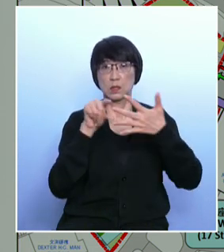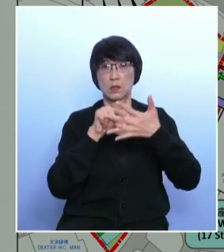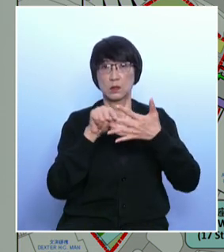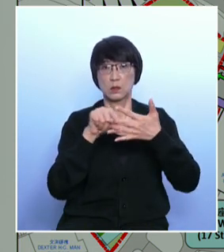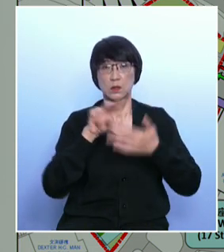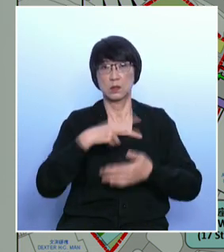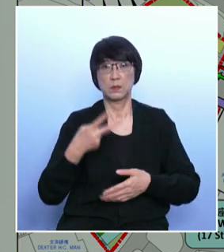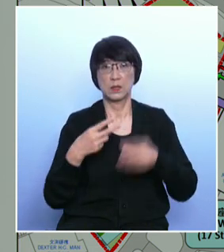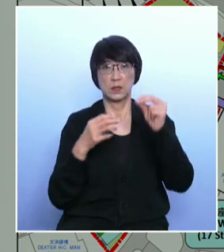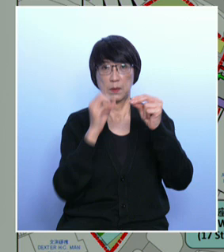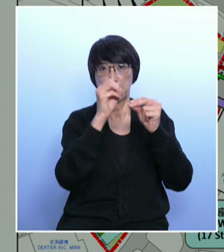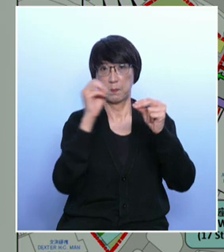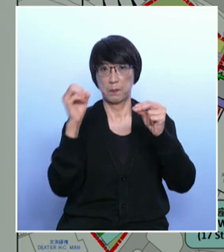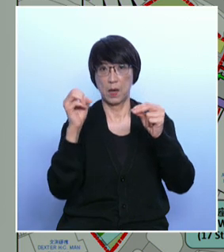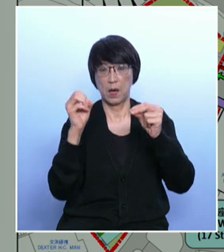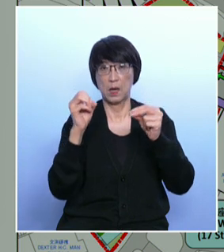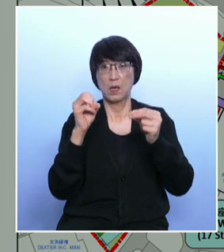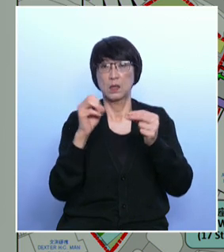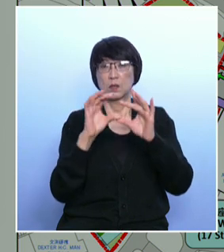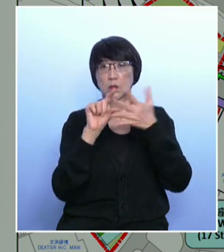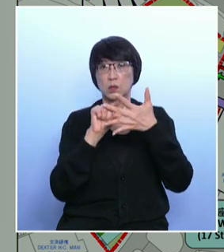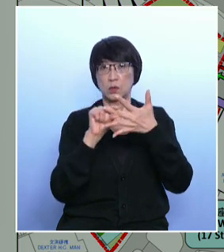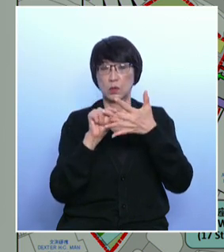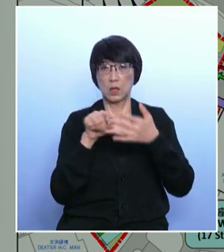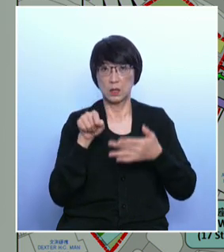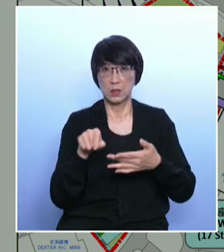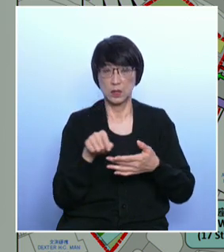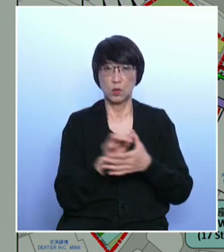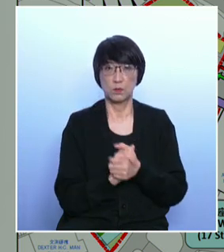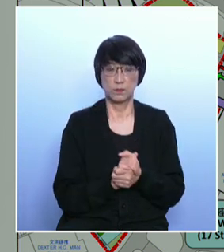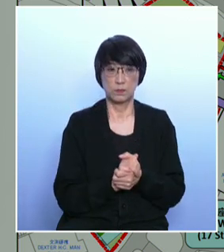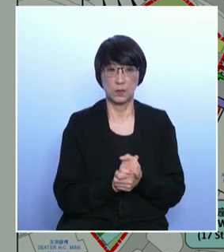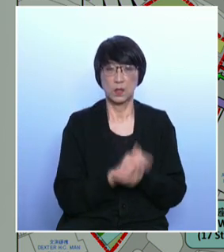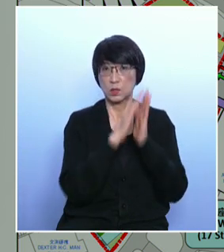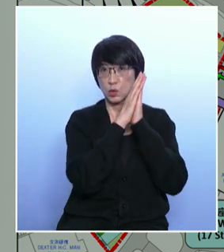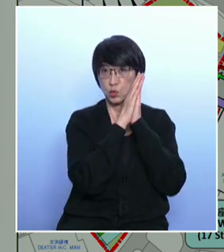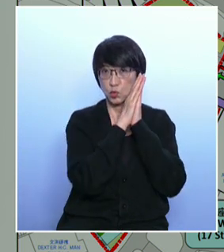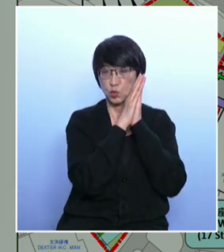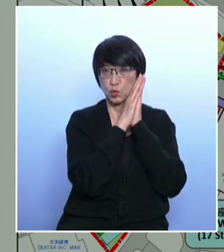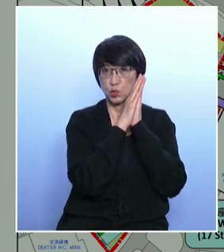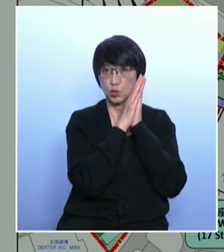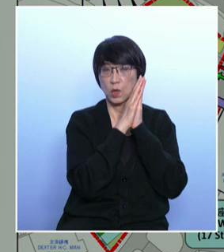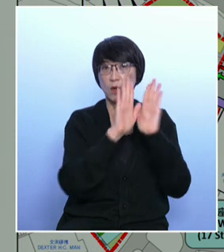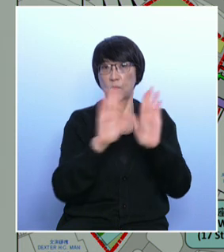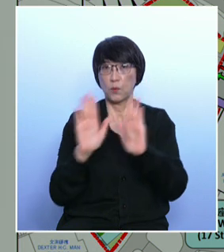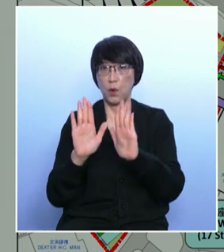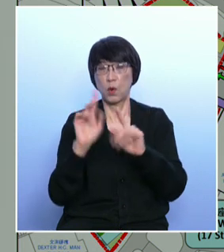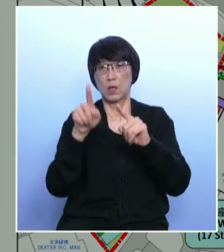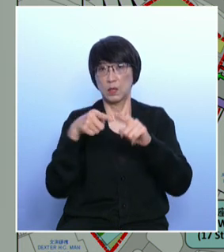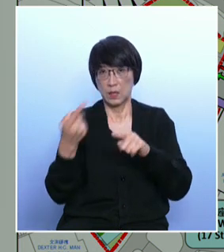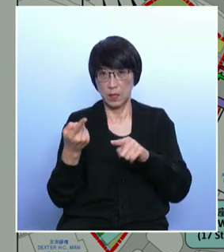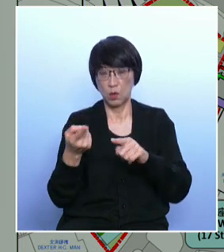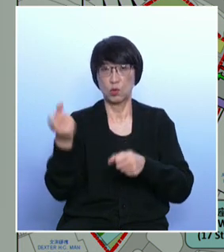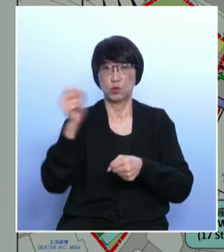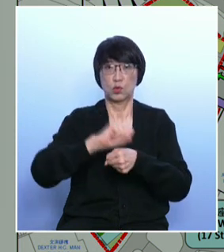2029, the number of bed spaces will increase to 700. But I have to say, this is